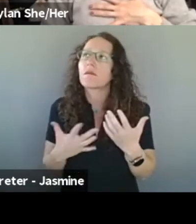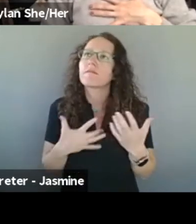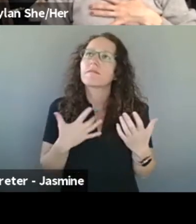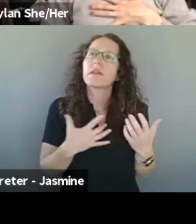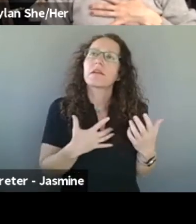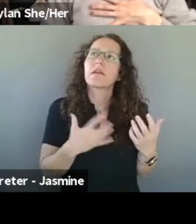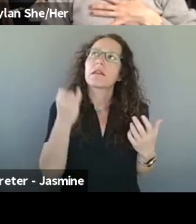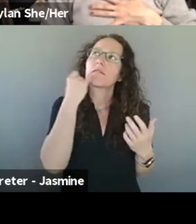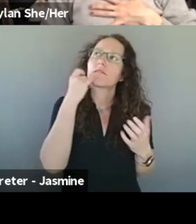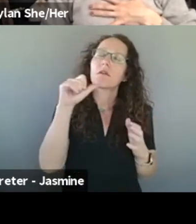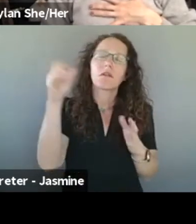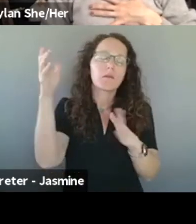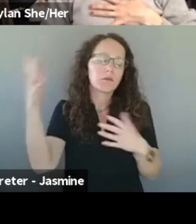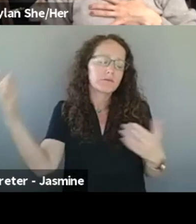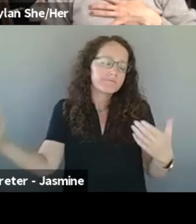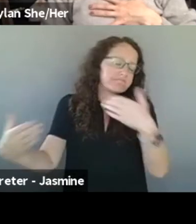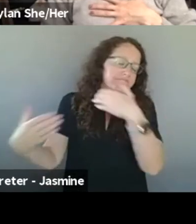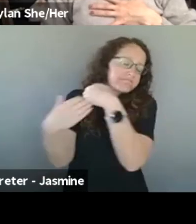Yes, gorgeous.